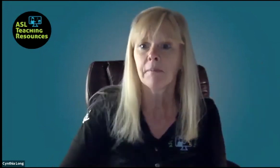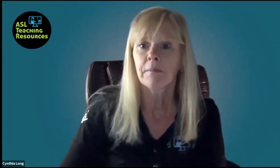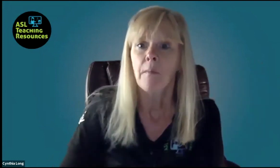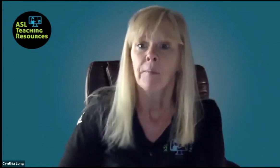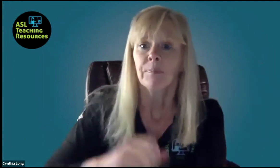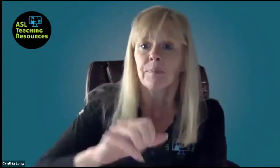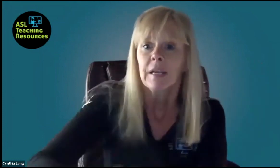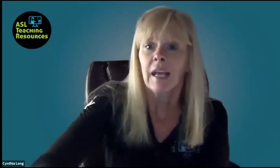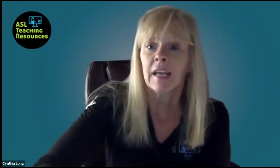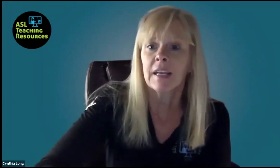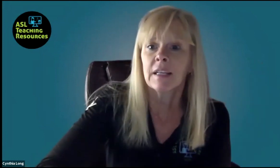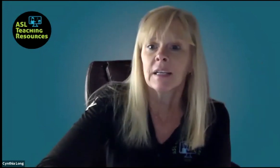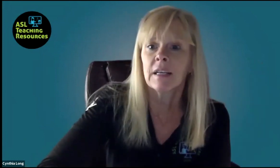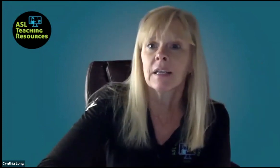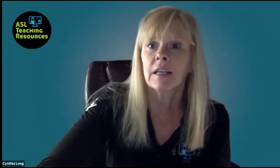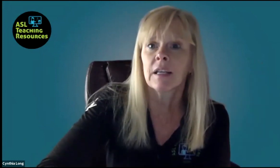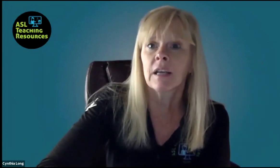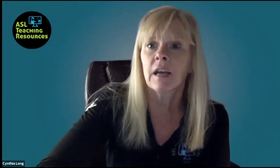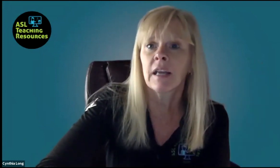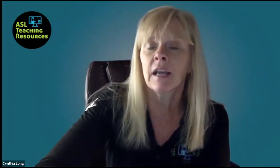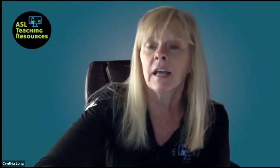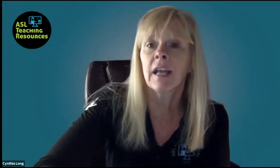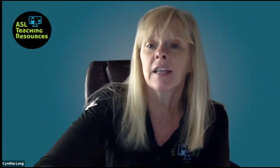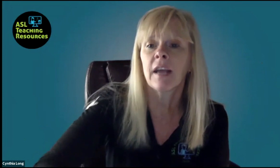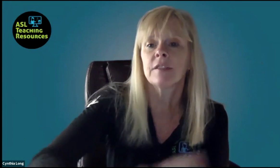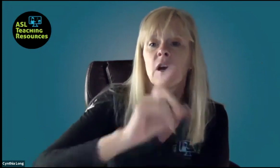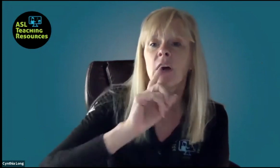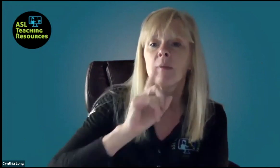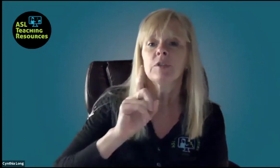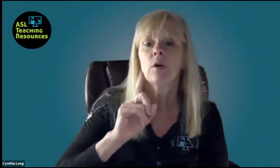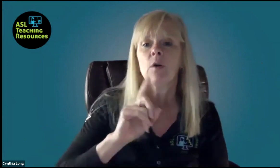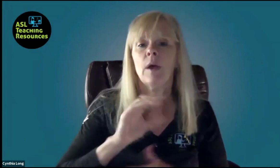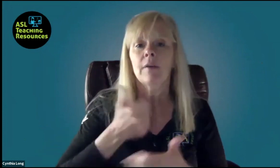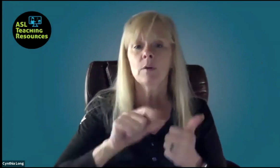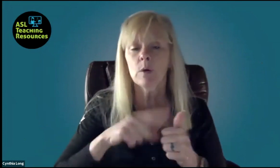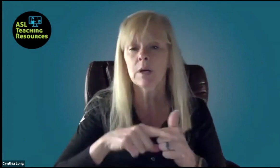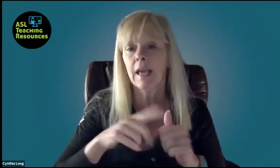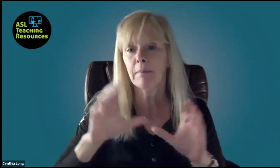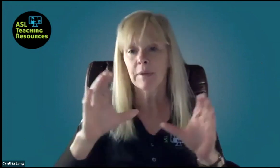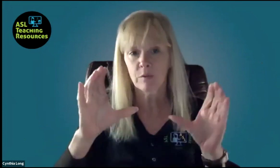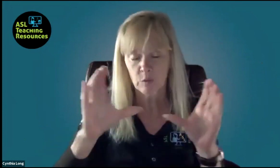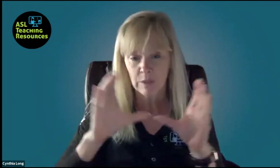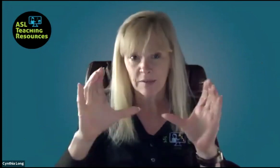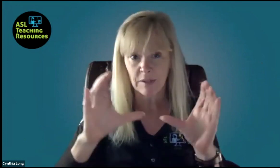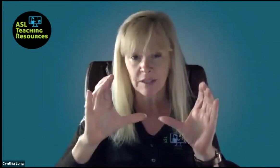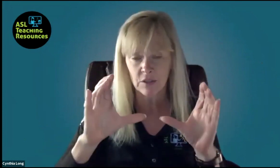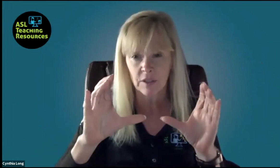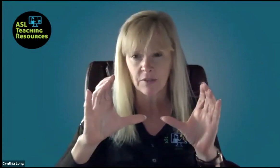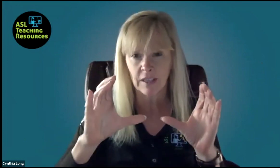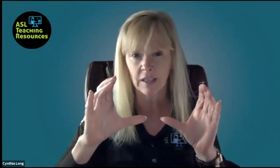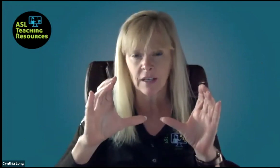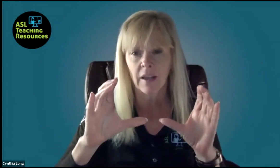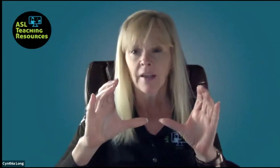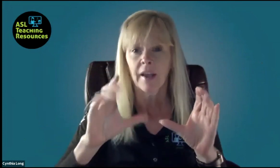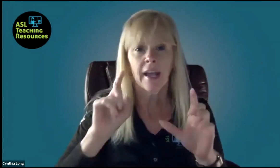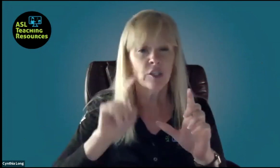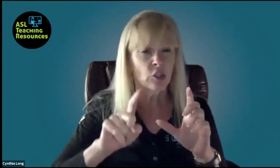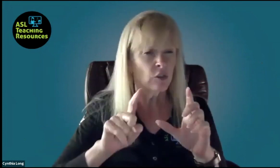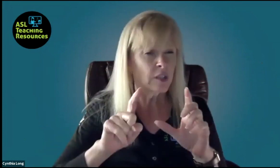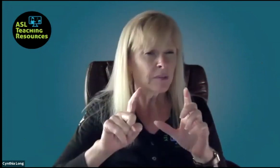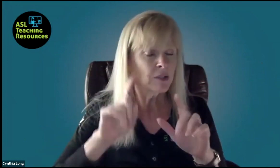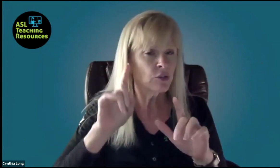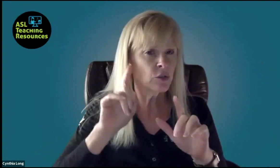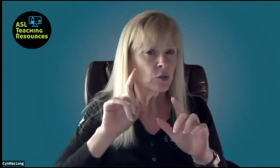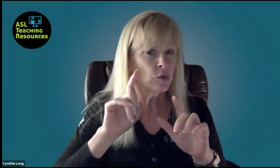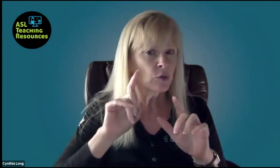children. And yes, so everyone can be receiving the certificate. And do